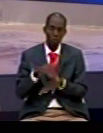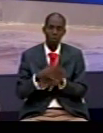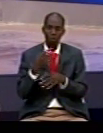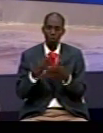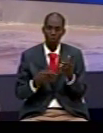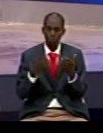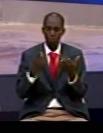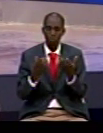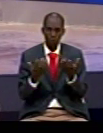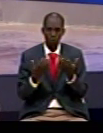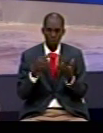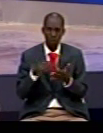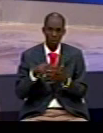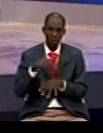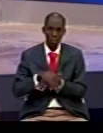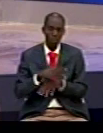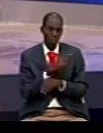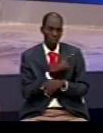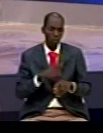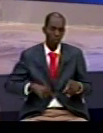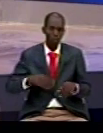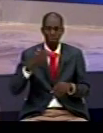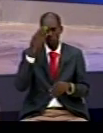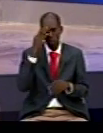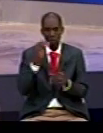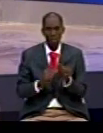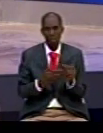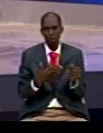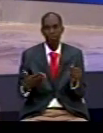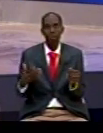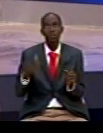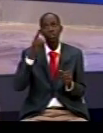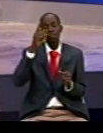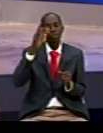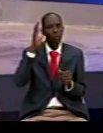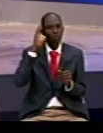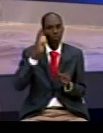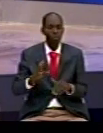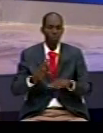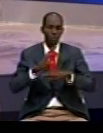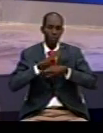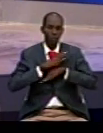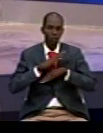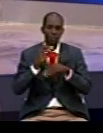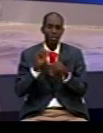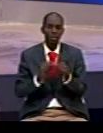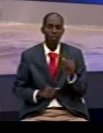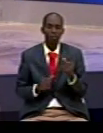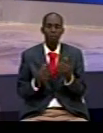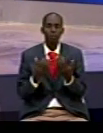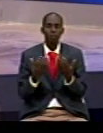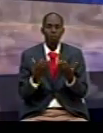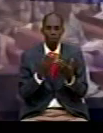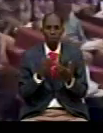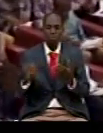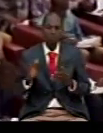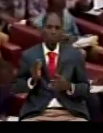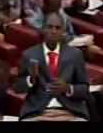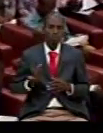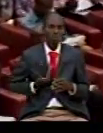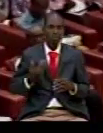desire tonight, the Lord knows everything. He will satisfy every longing soul